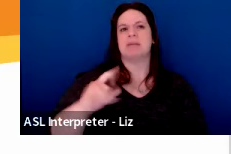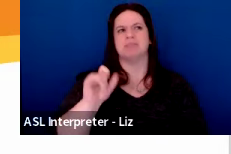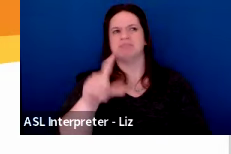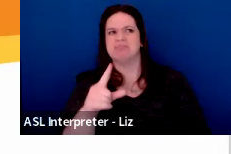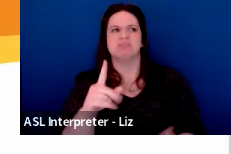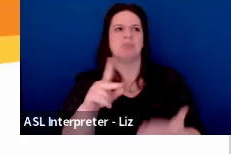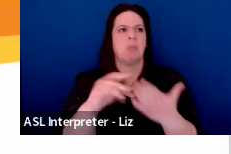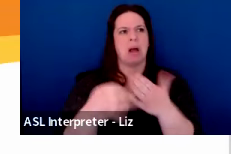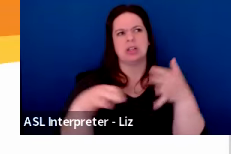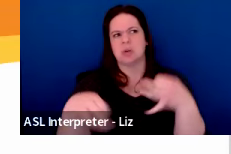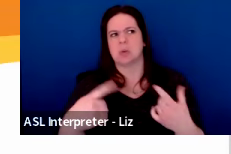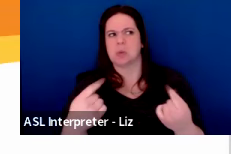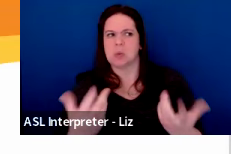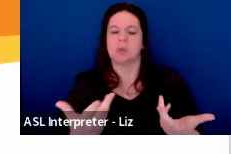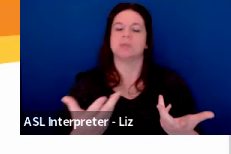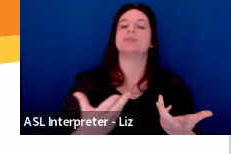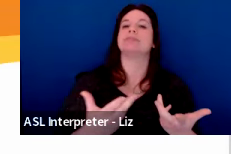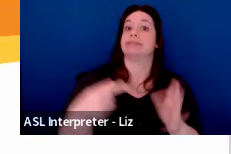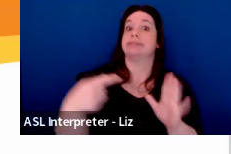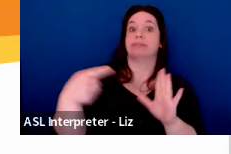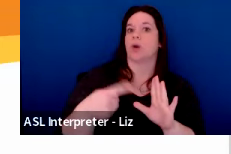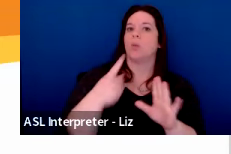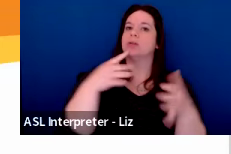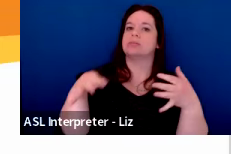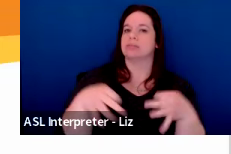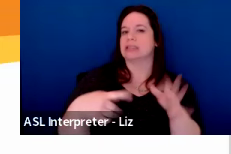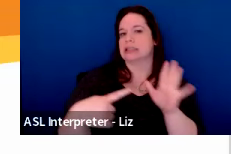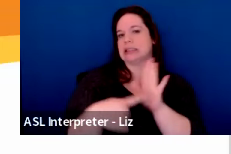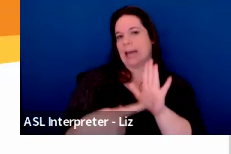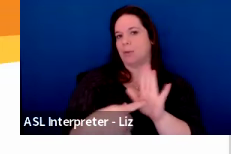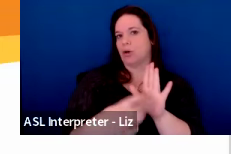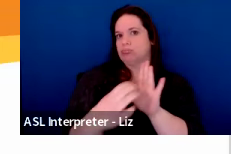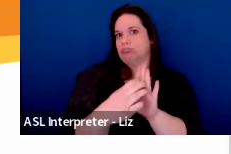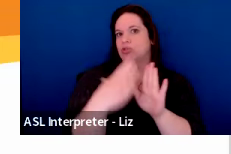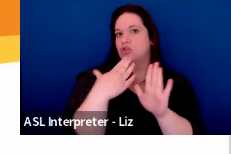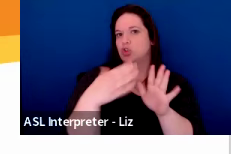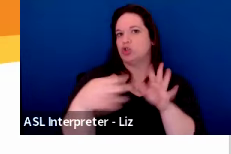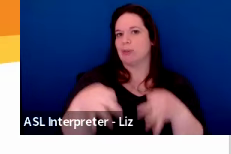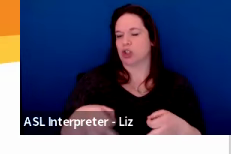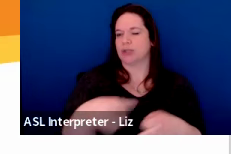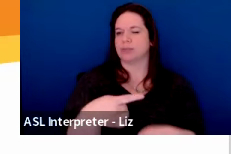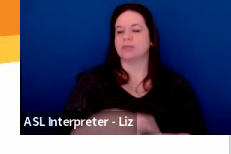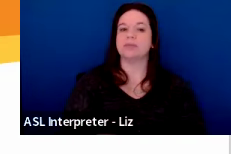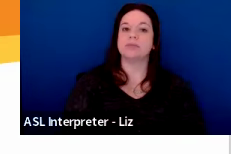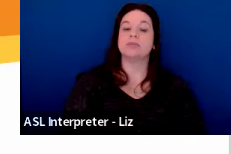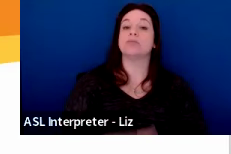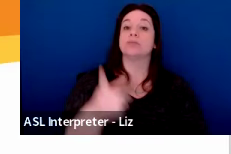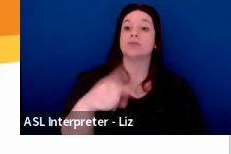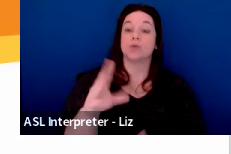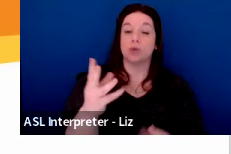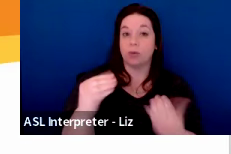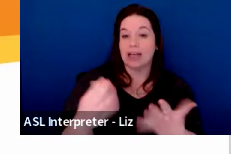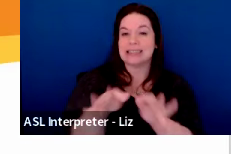project description. And what we want to see here, and this is an example of a good description, is we want you to provide